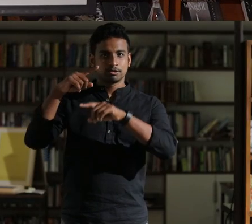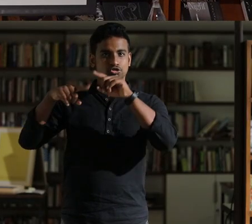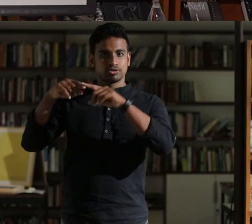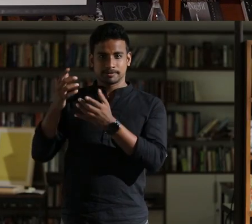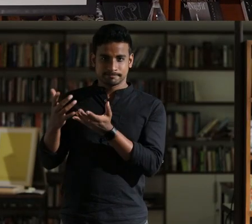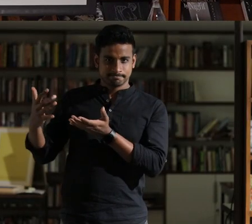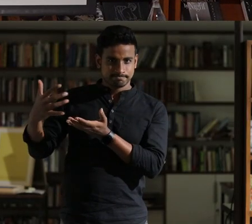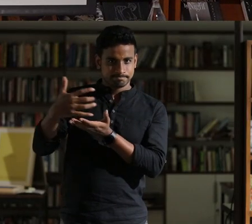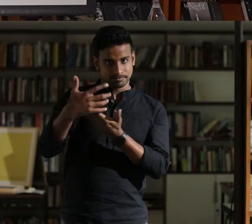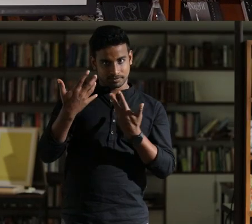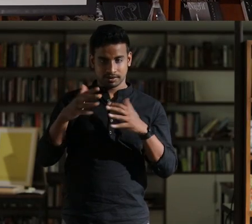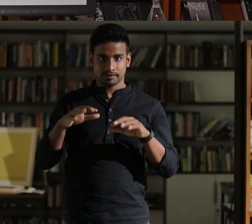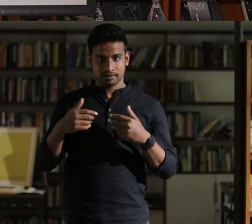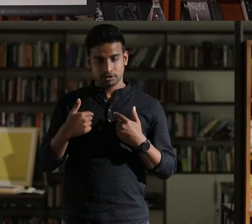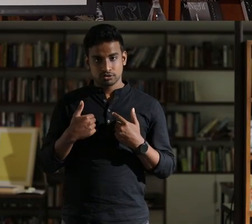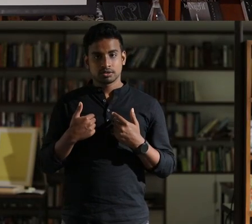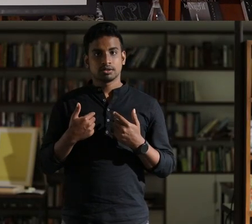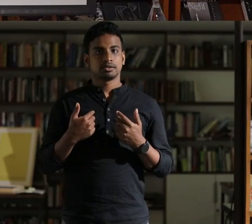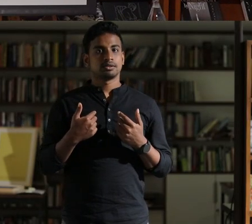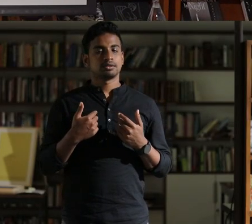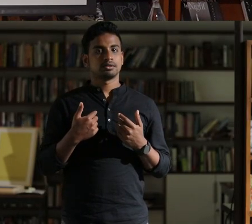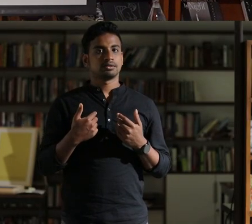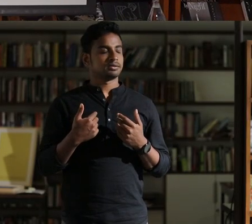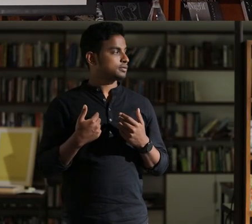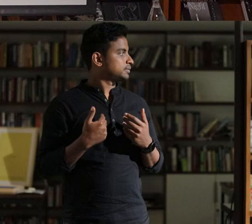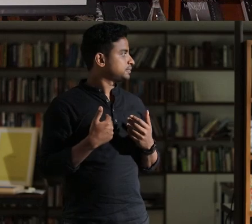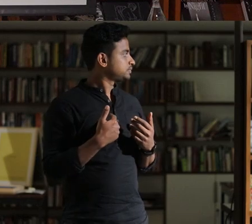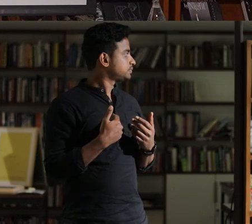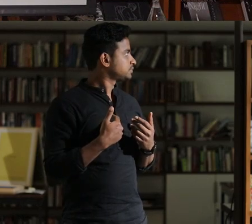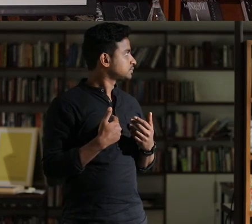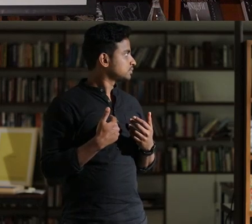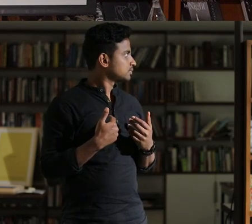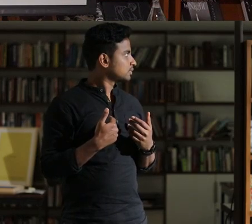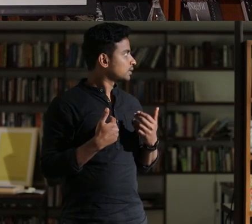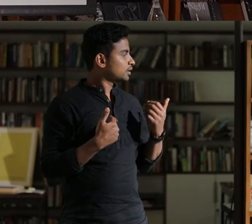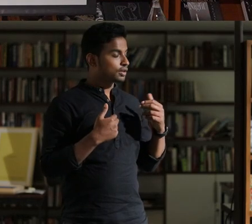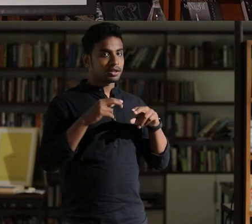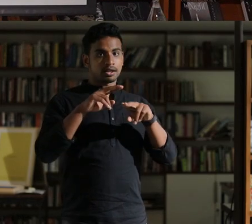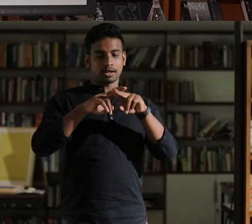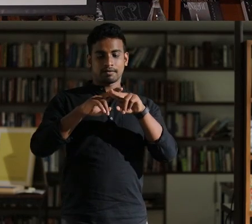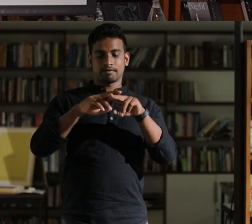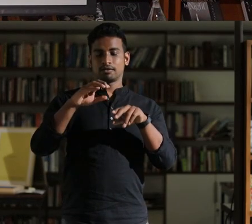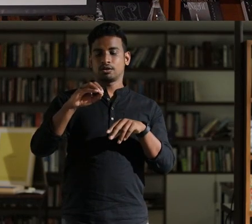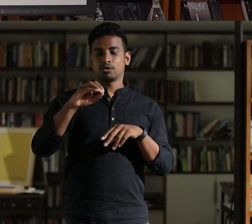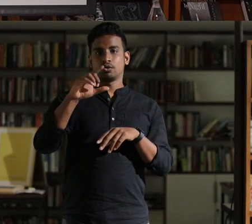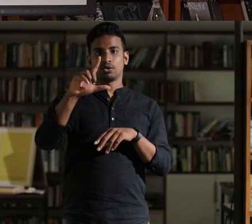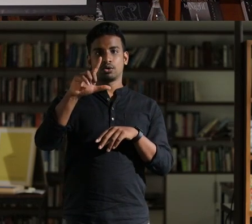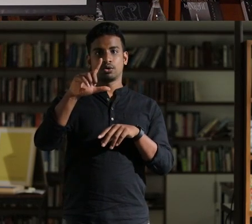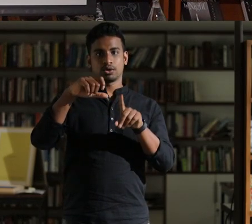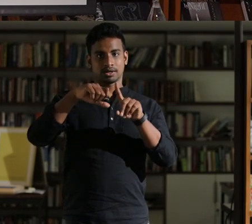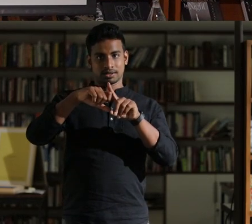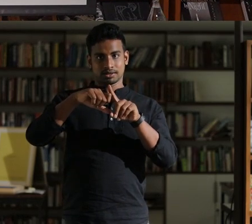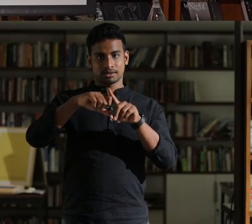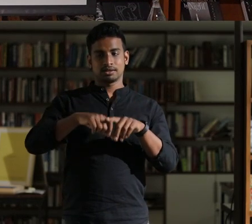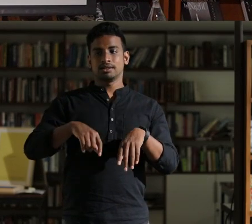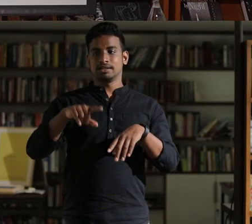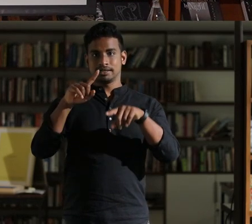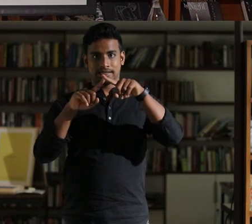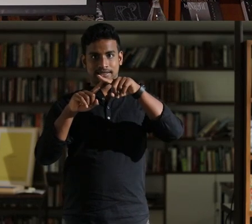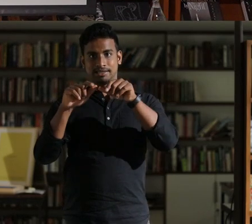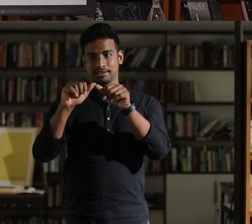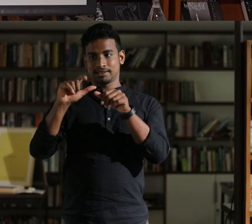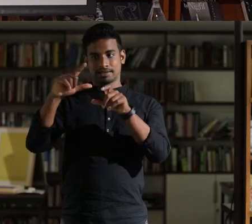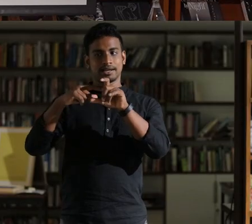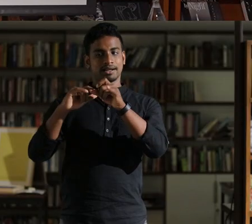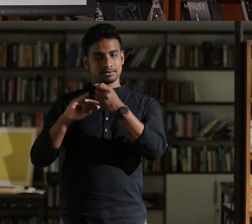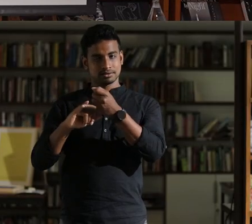a lot of folk tales came out, a lot of stories which may be folk tales, may not be, one doesn't know. But also